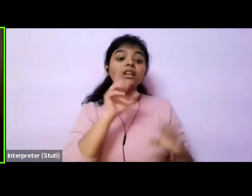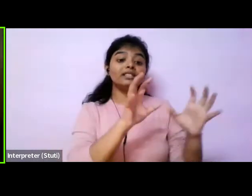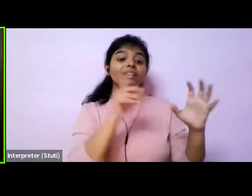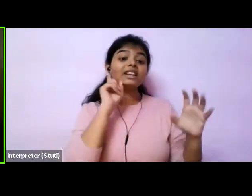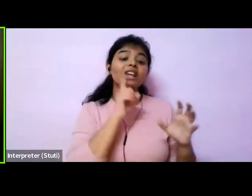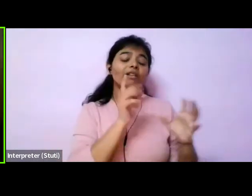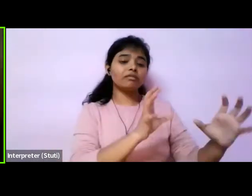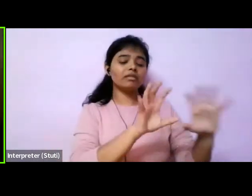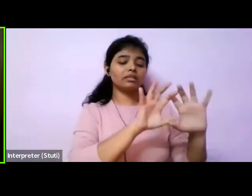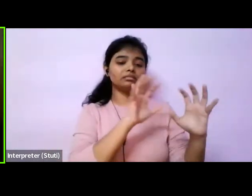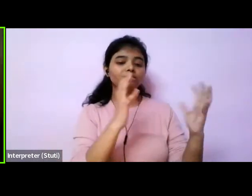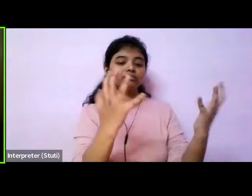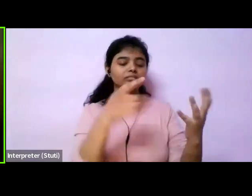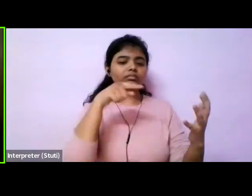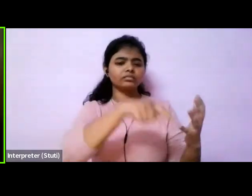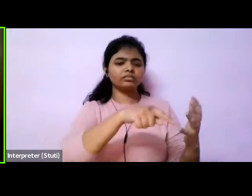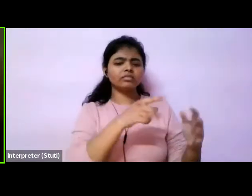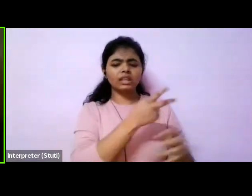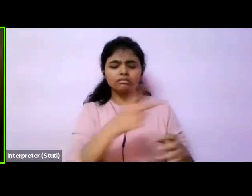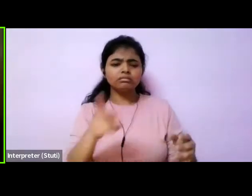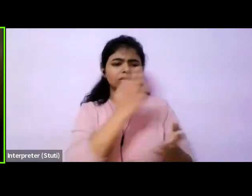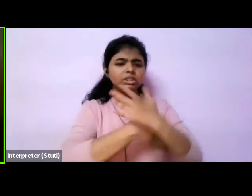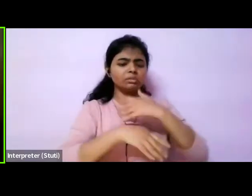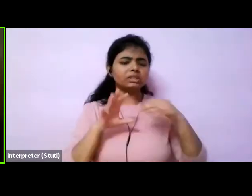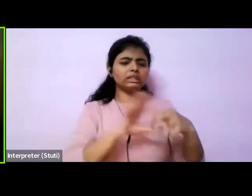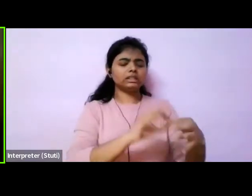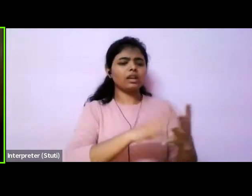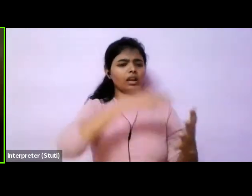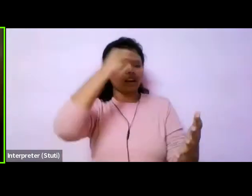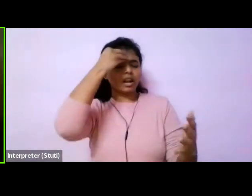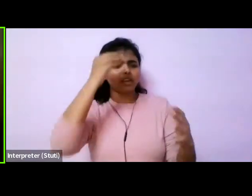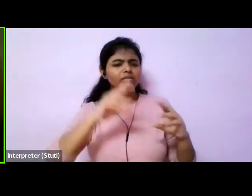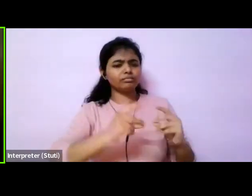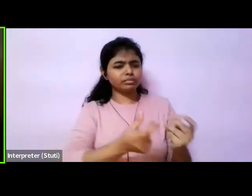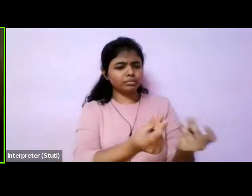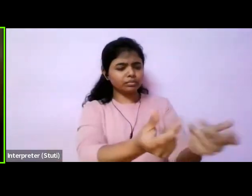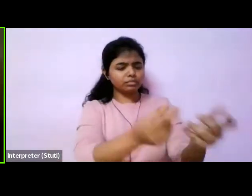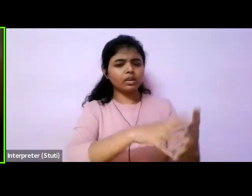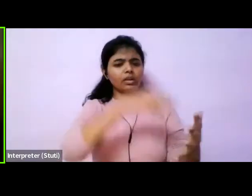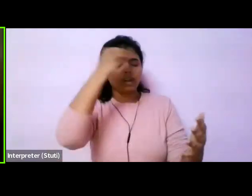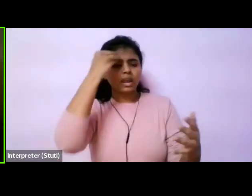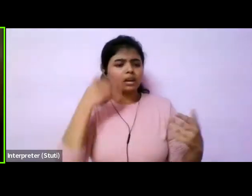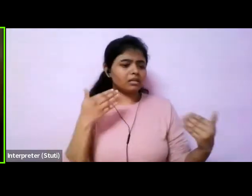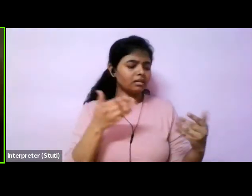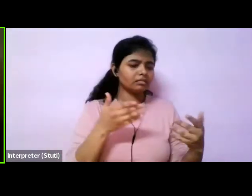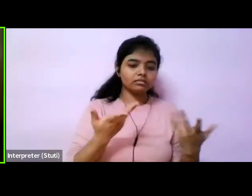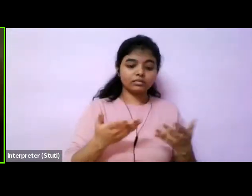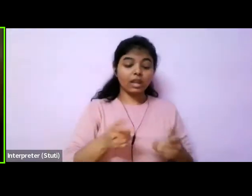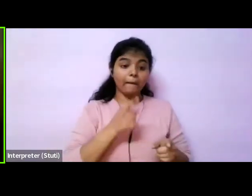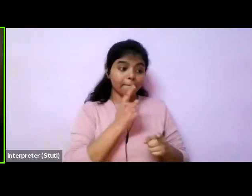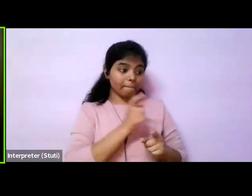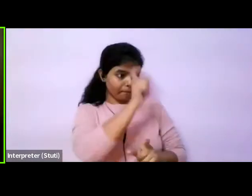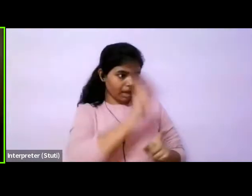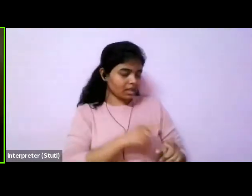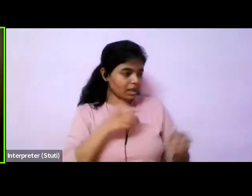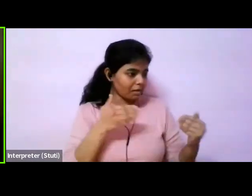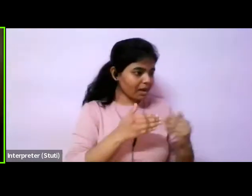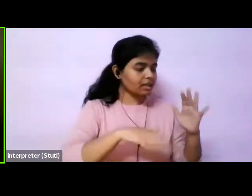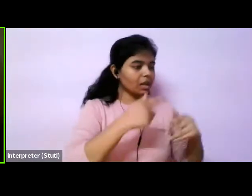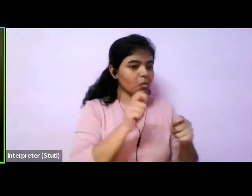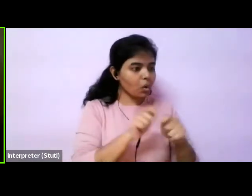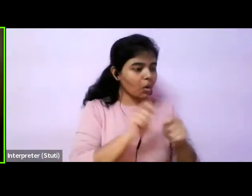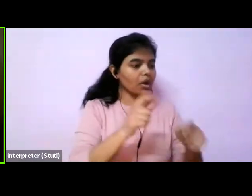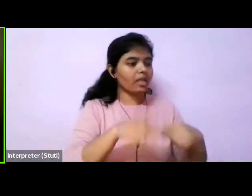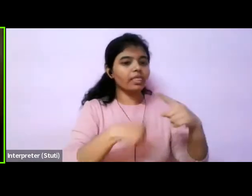to resist pejorative notions of disability and quickly graduates from pupil to worker to teacher and then the leader of